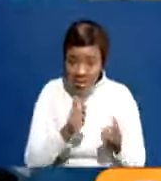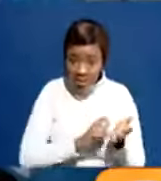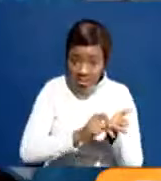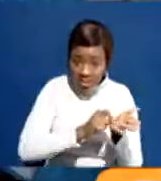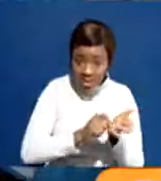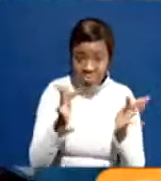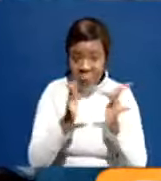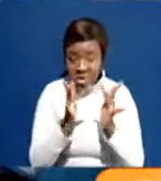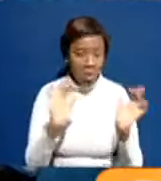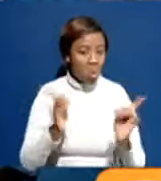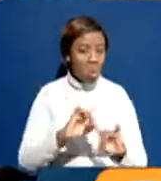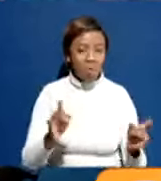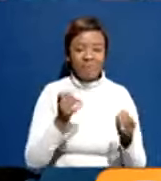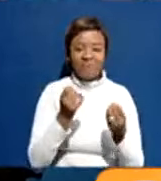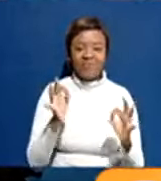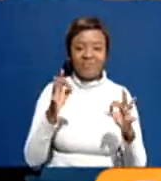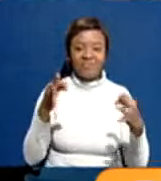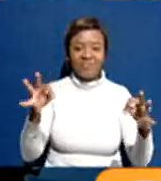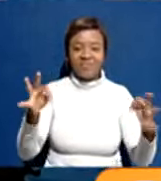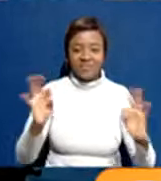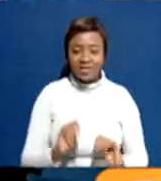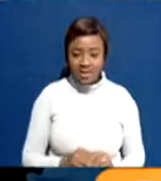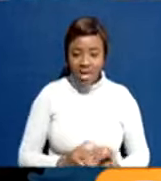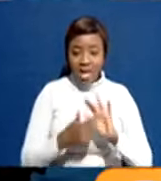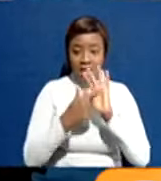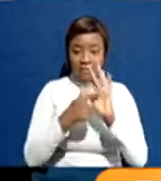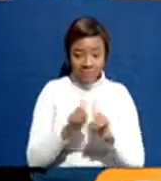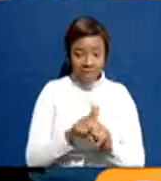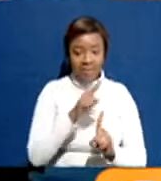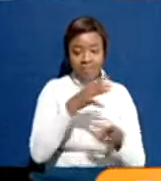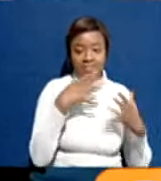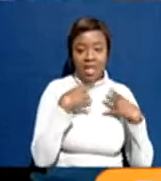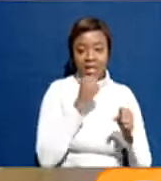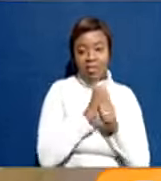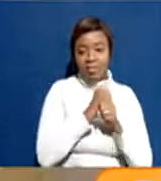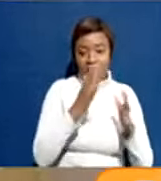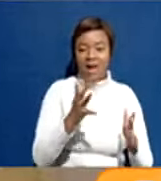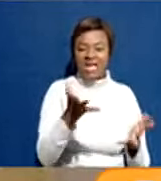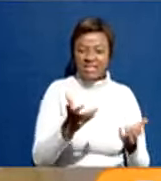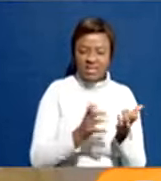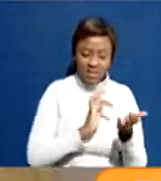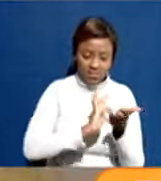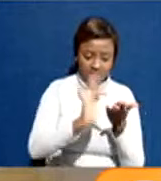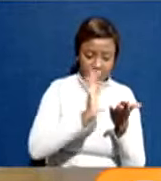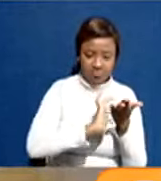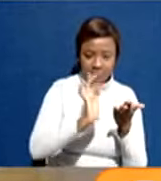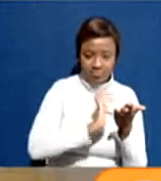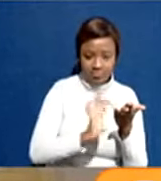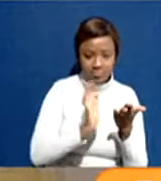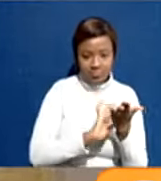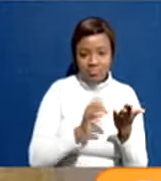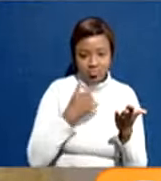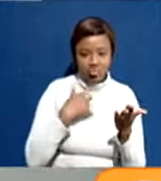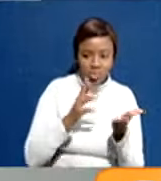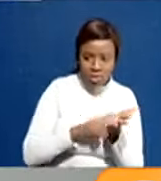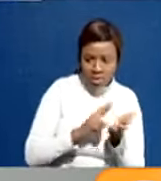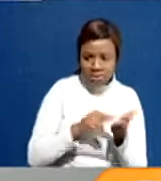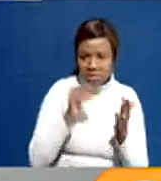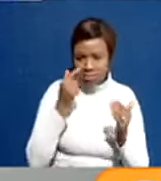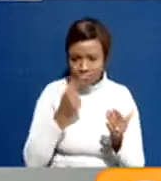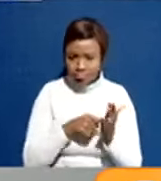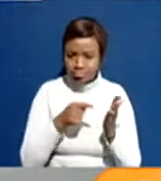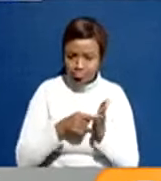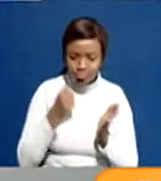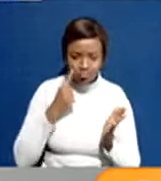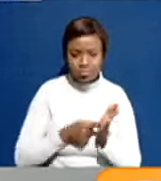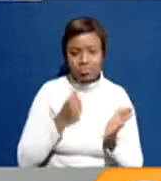alerts or send the codes, save for healthcare workers who need a smartphone to register patients and monitor their progress. We are